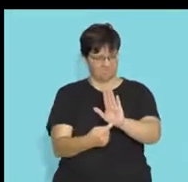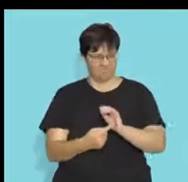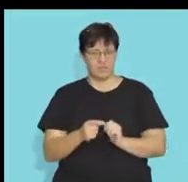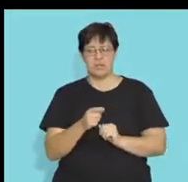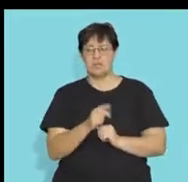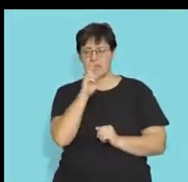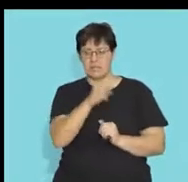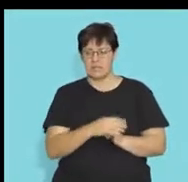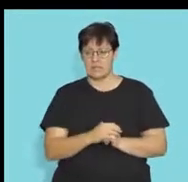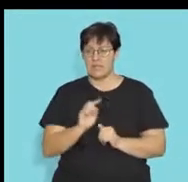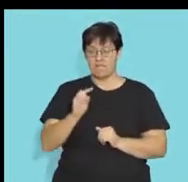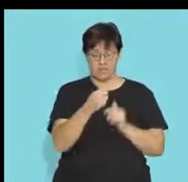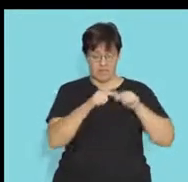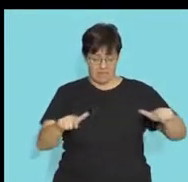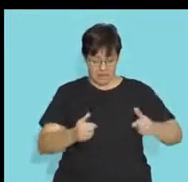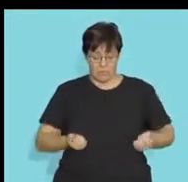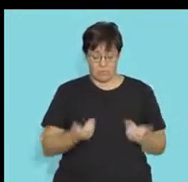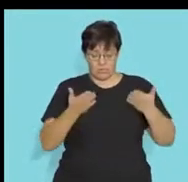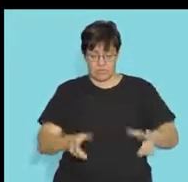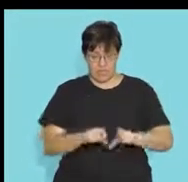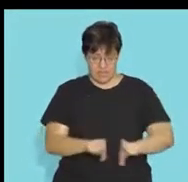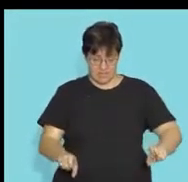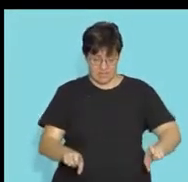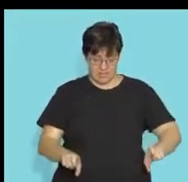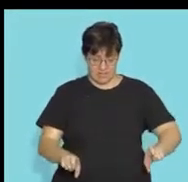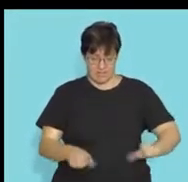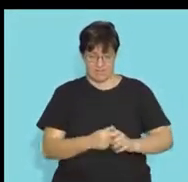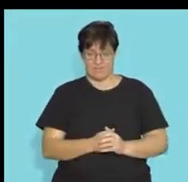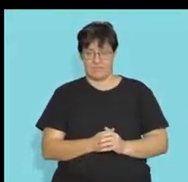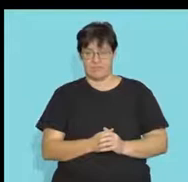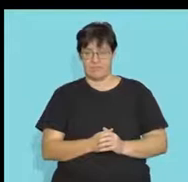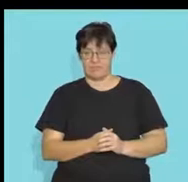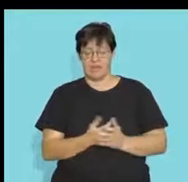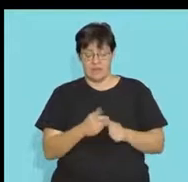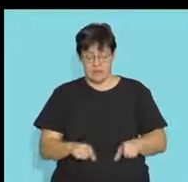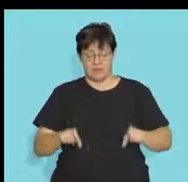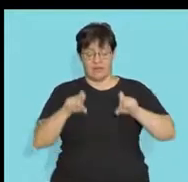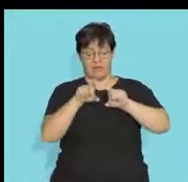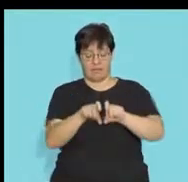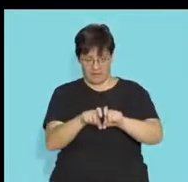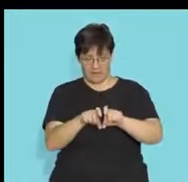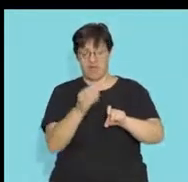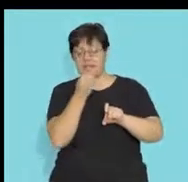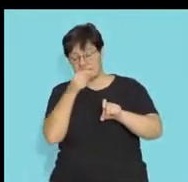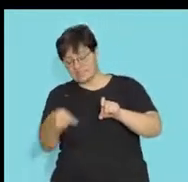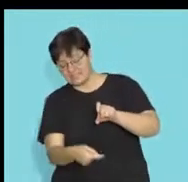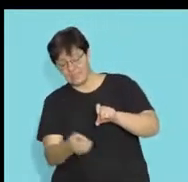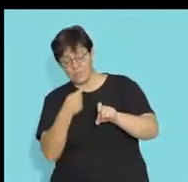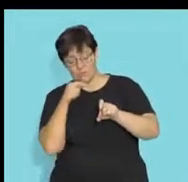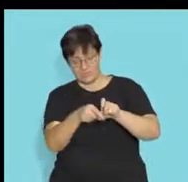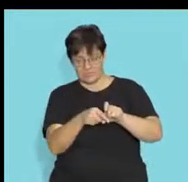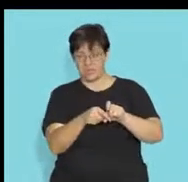illustration, where we see that the first trophic level are your producers, which are then made up of your